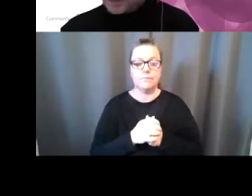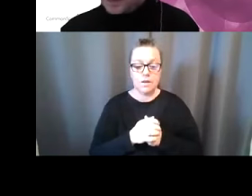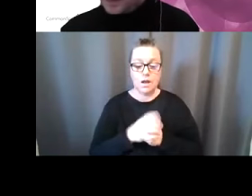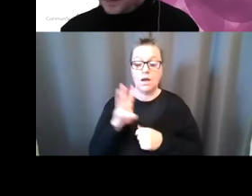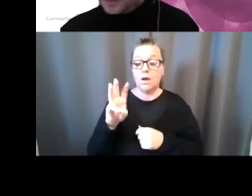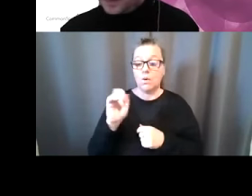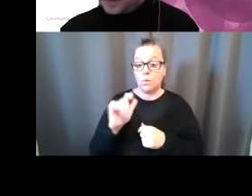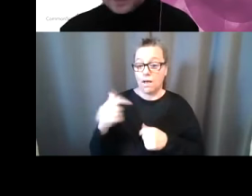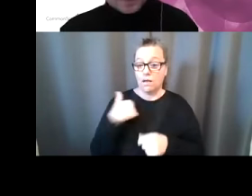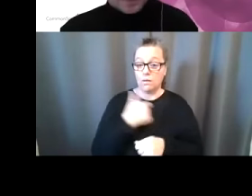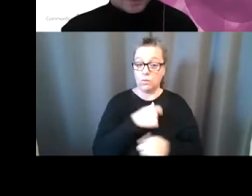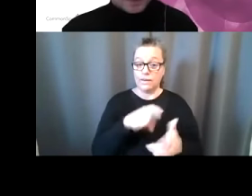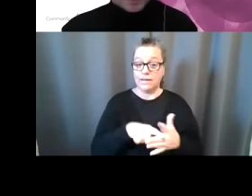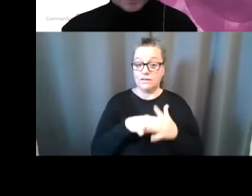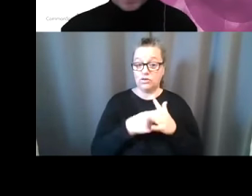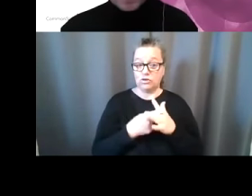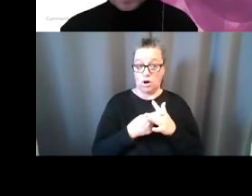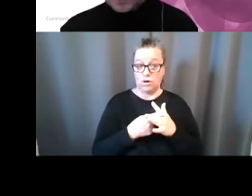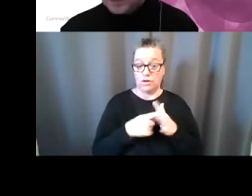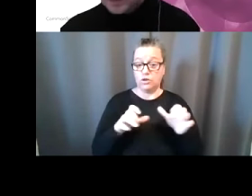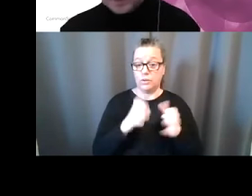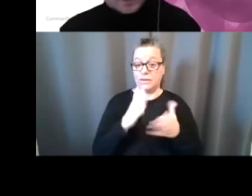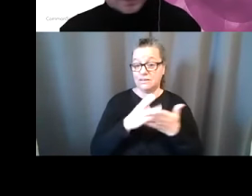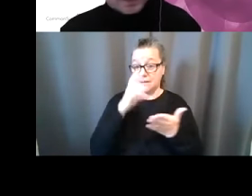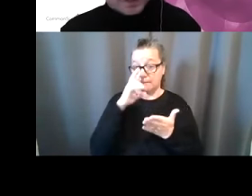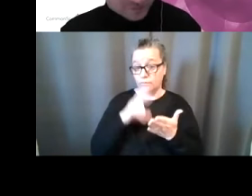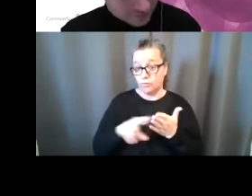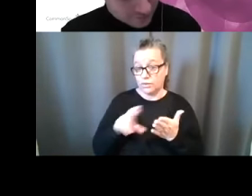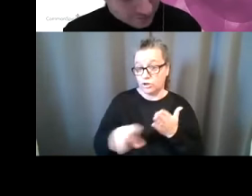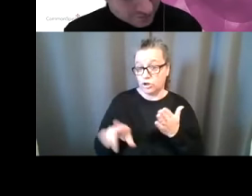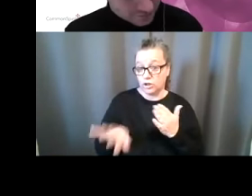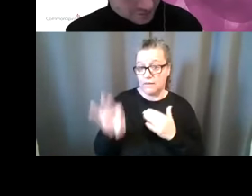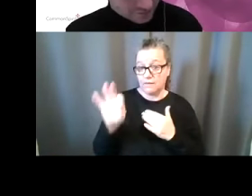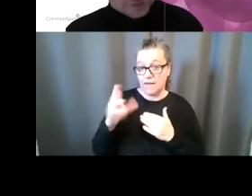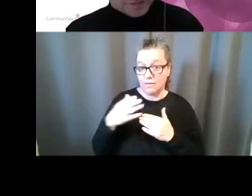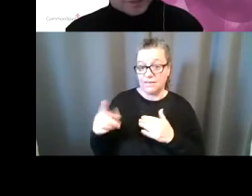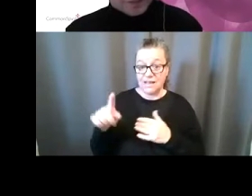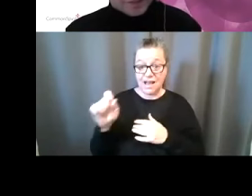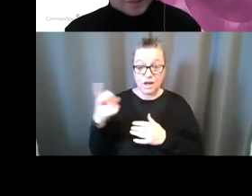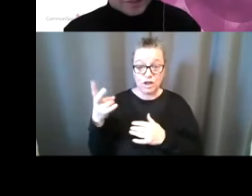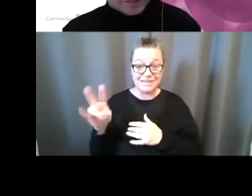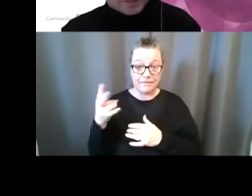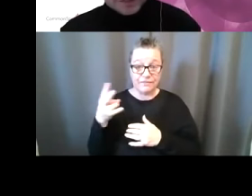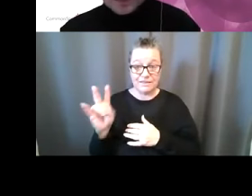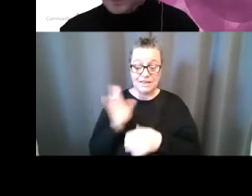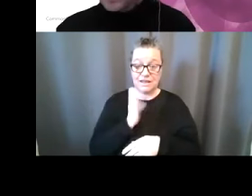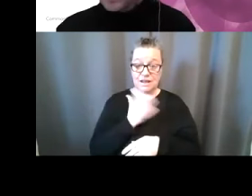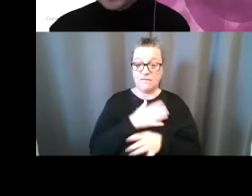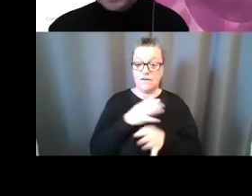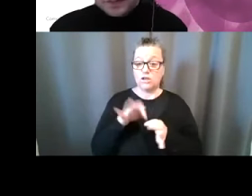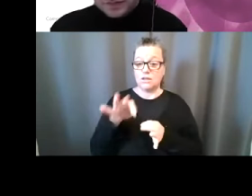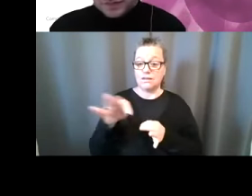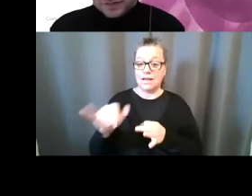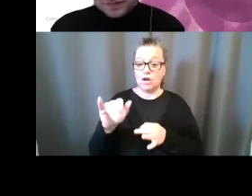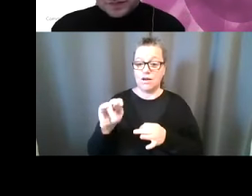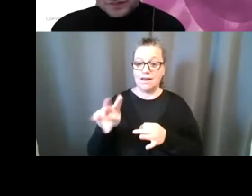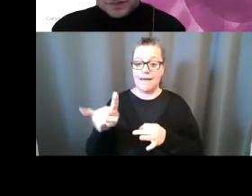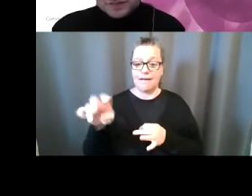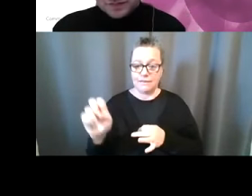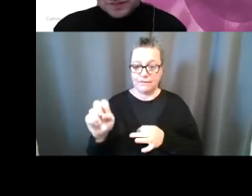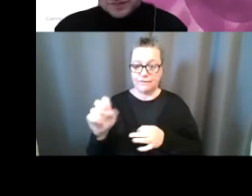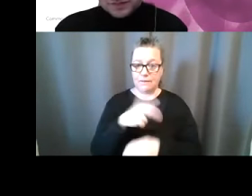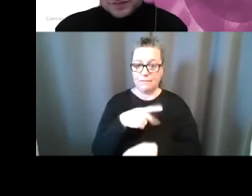Well, they started doing some research, and they found things like 117 of our delayed or inactive patients have